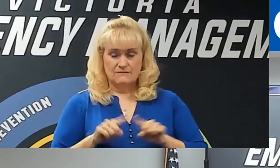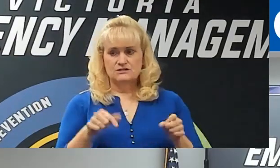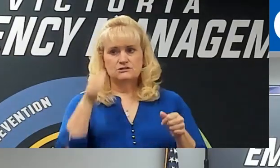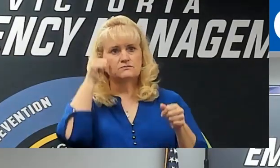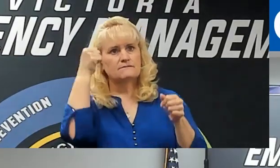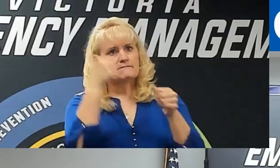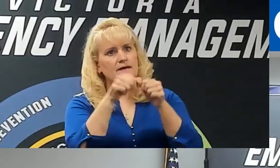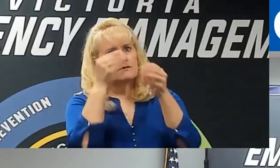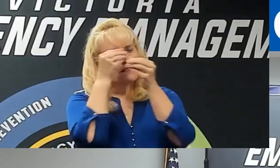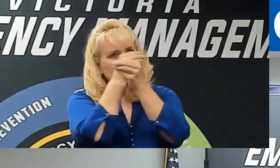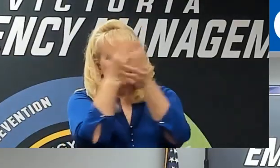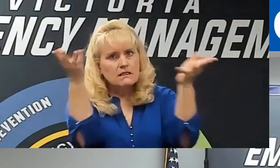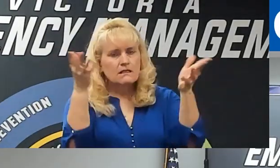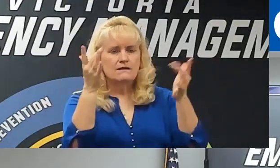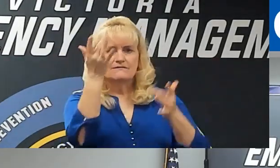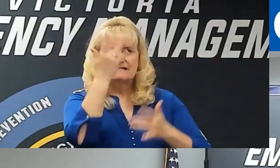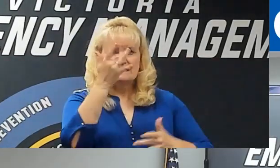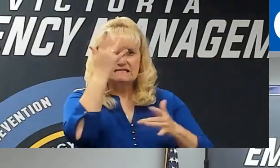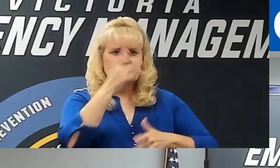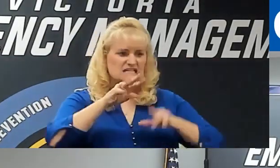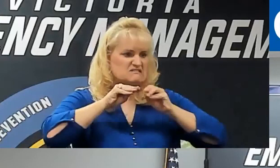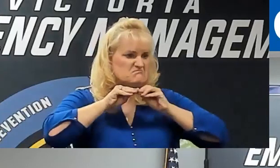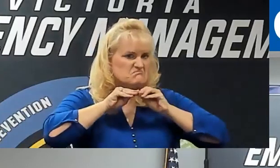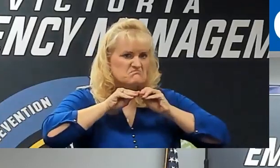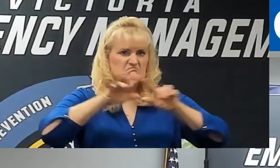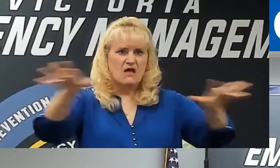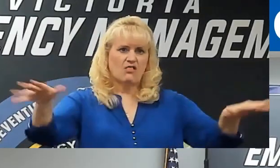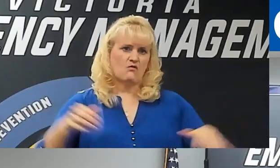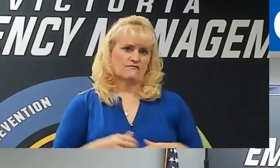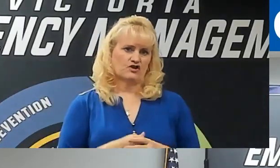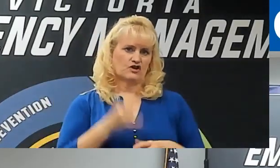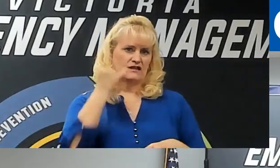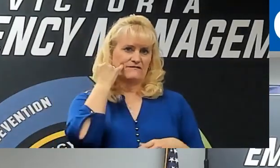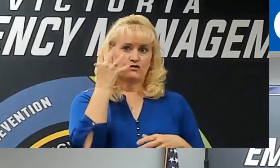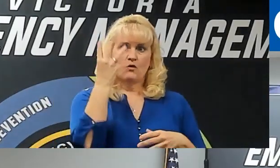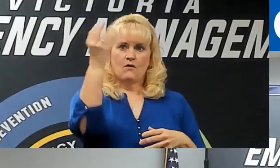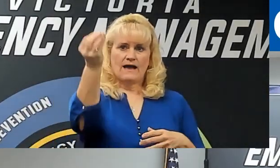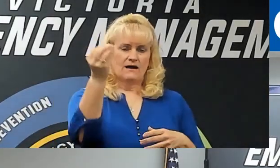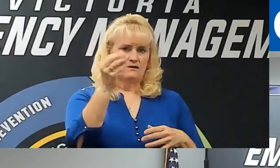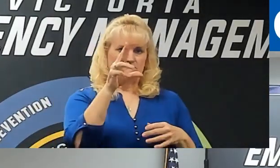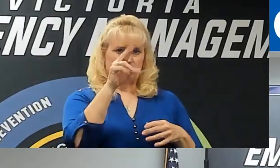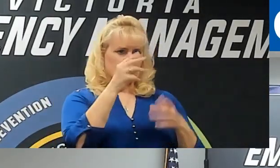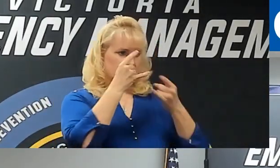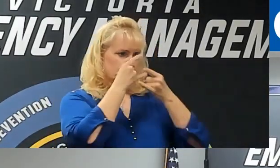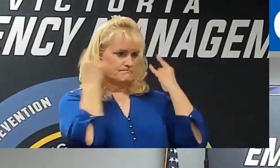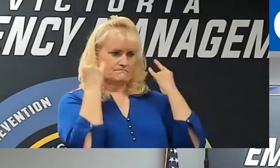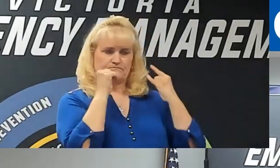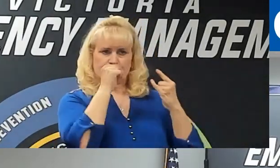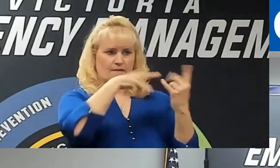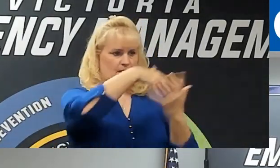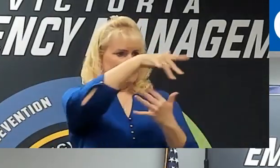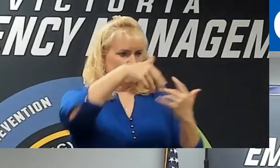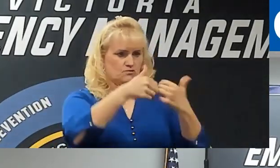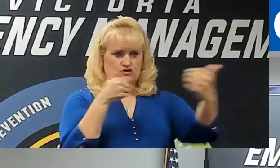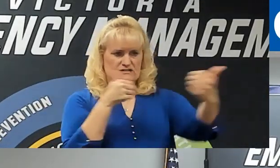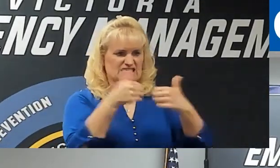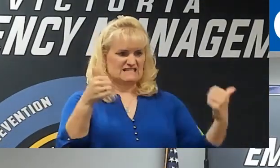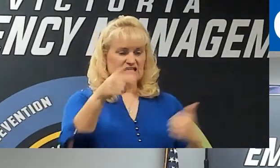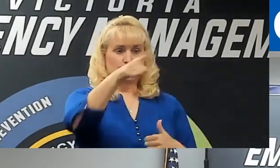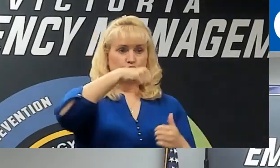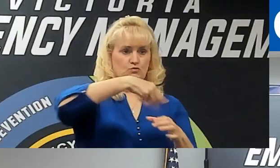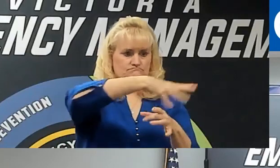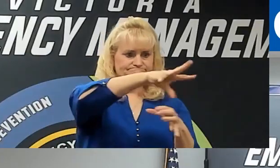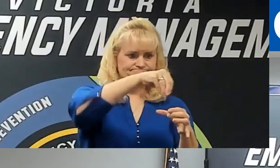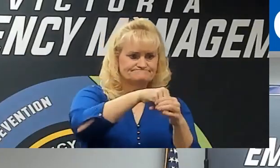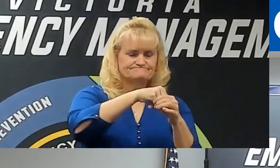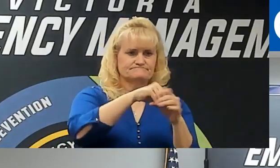this disease is all over the place. I mean, if you go out, if you're unmasked and you're not socially distanced and you're around a bunch of people, you